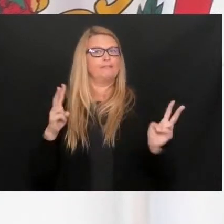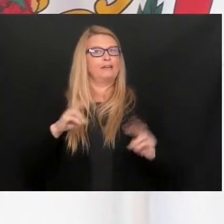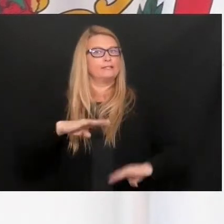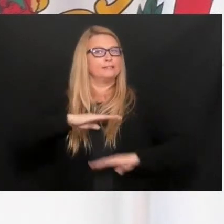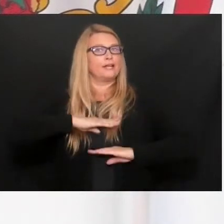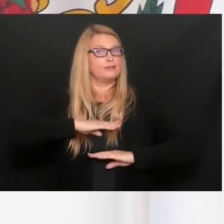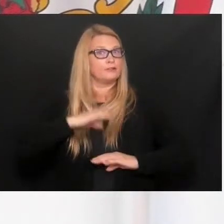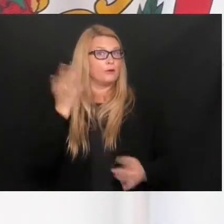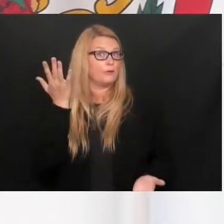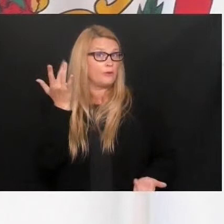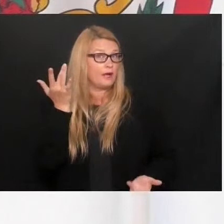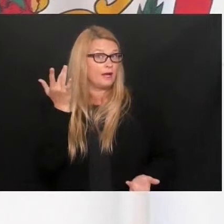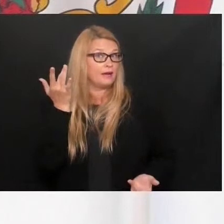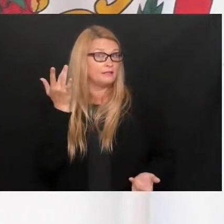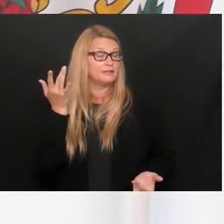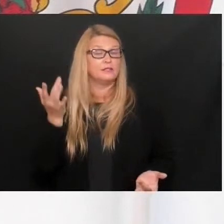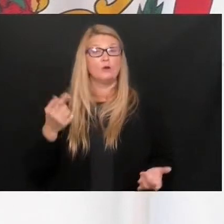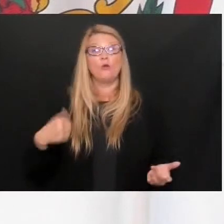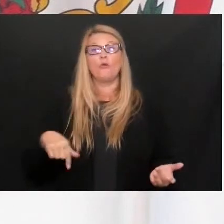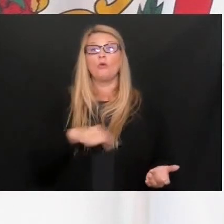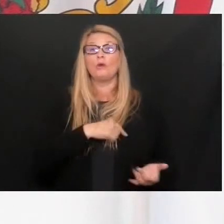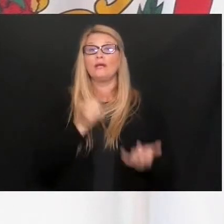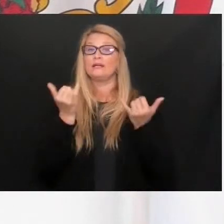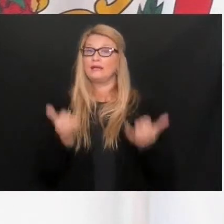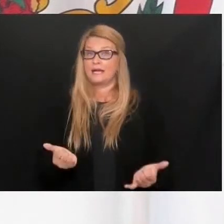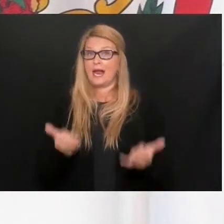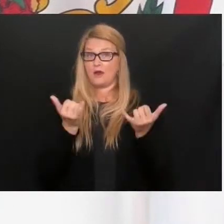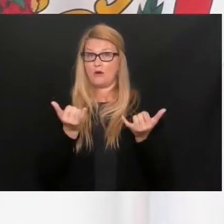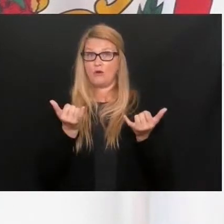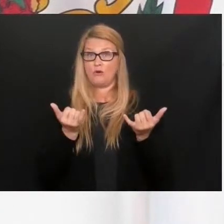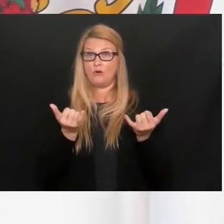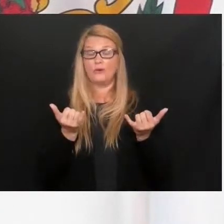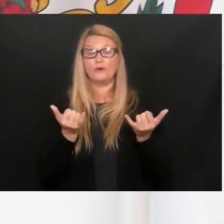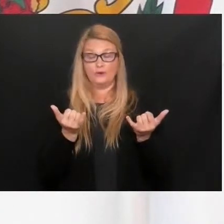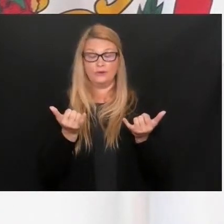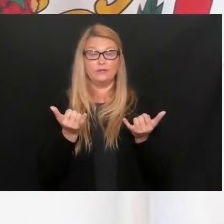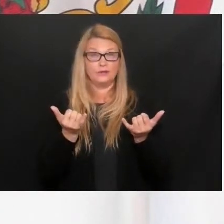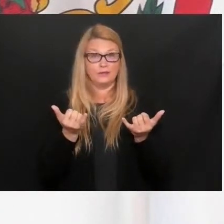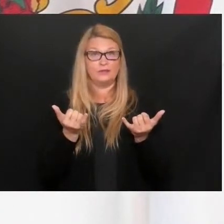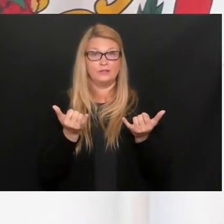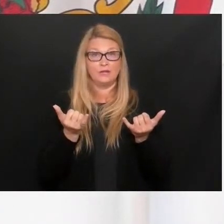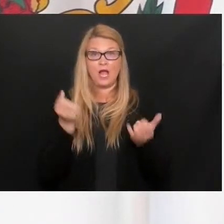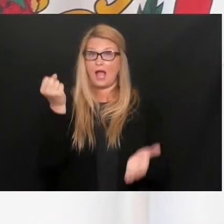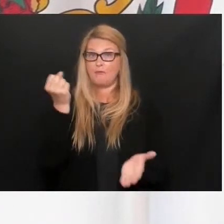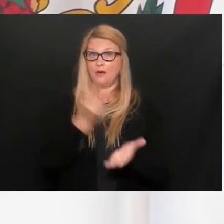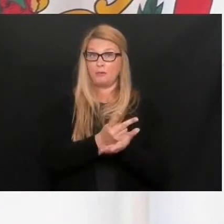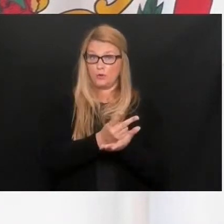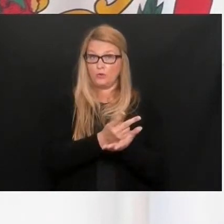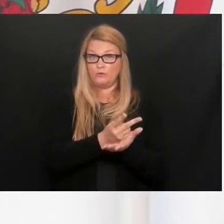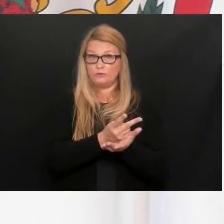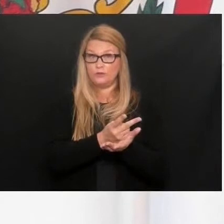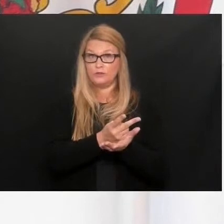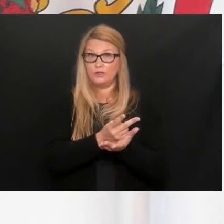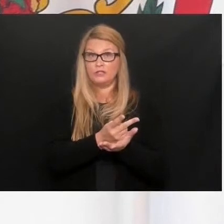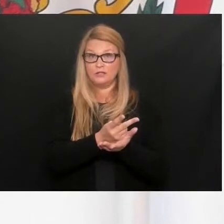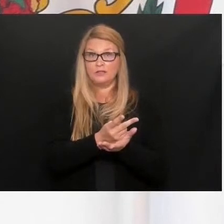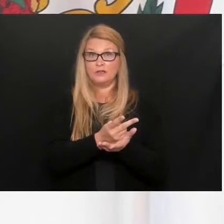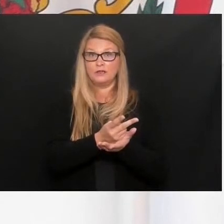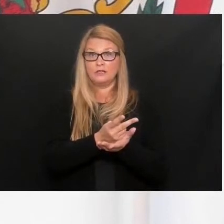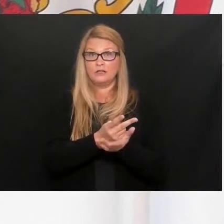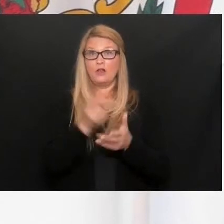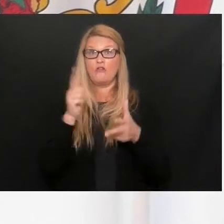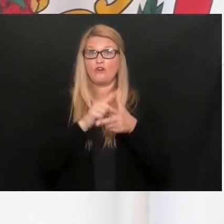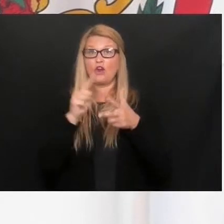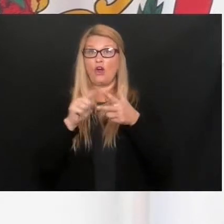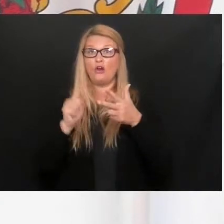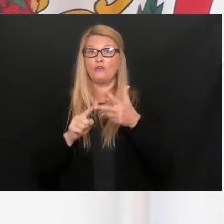to report that we now have been approved from the standpoint on all three